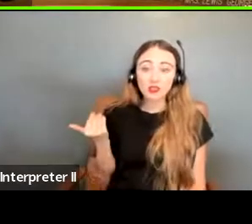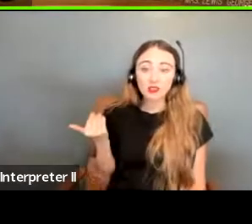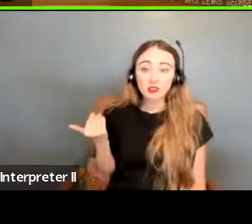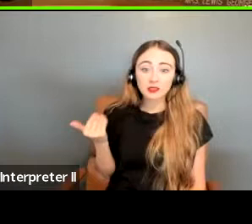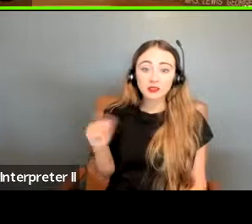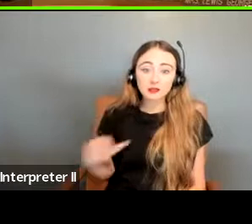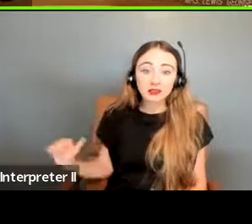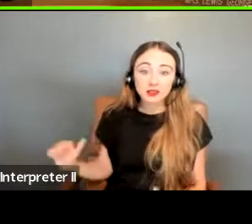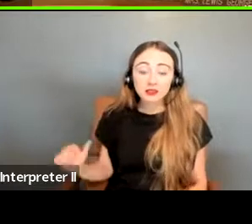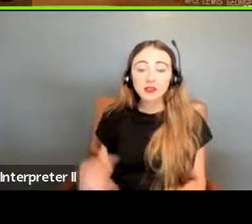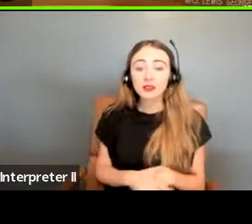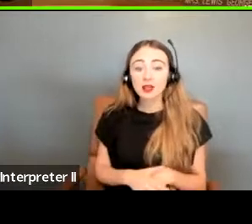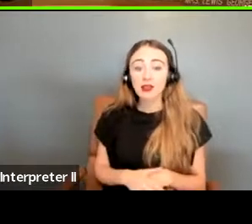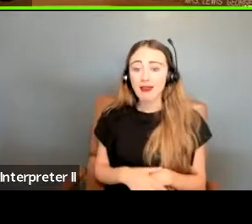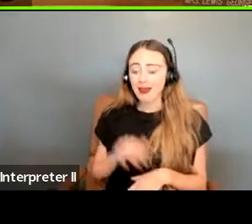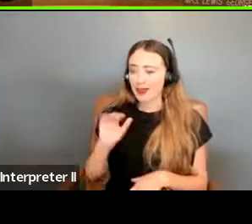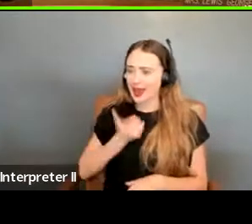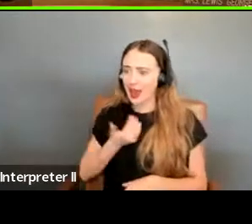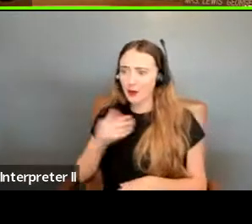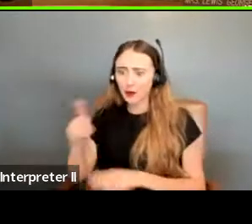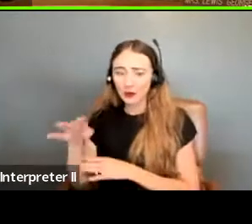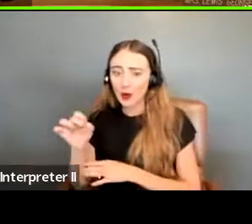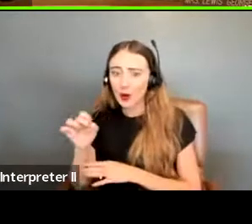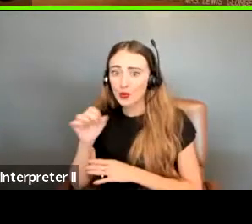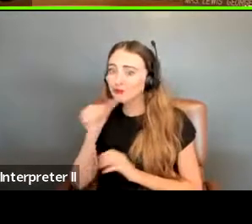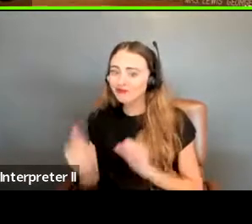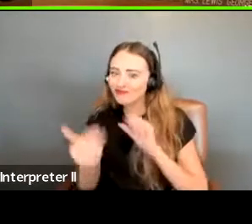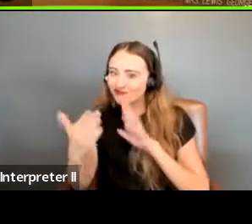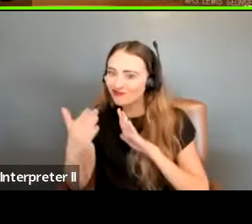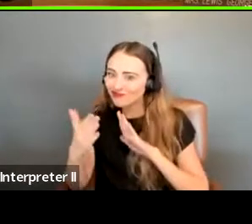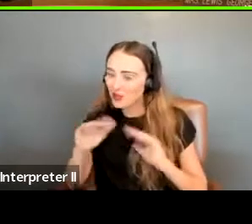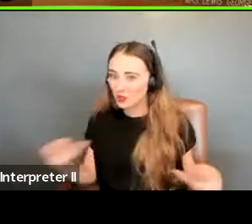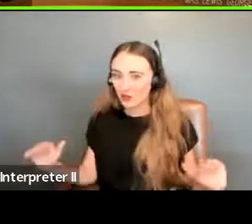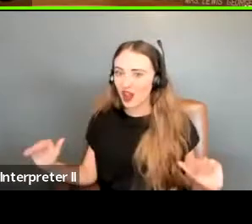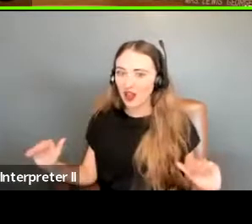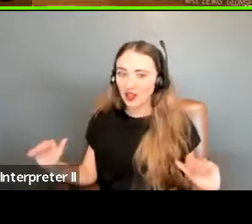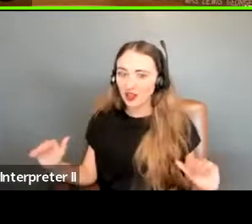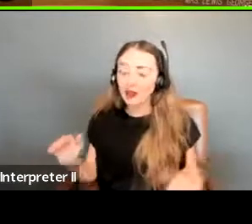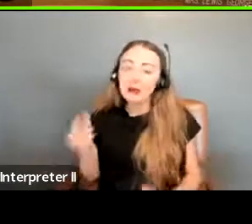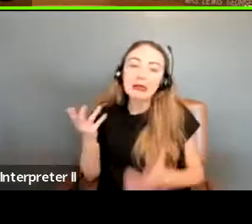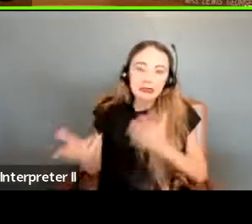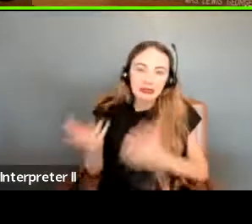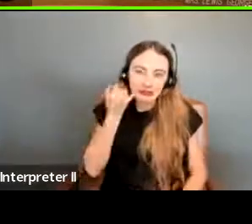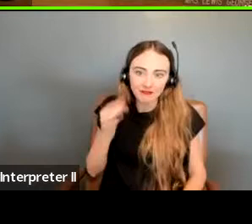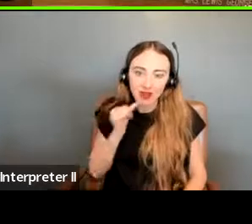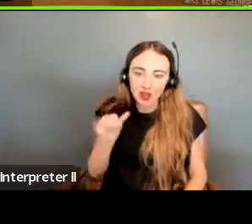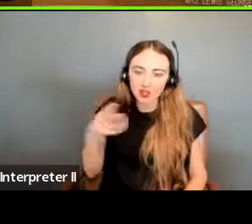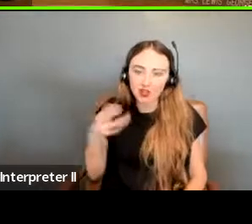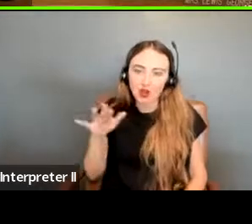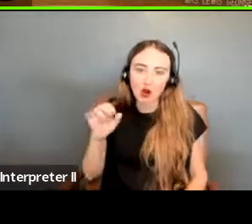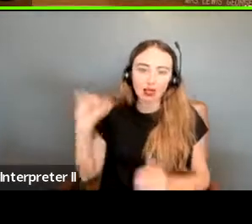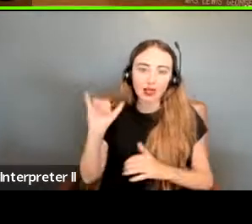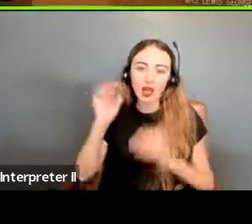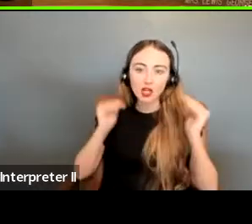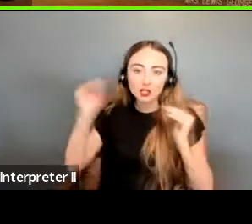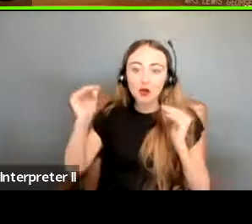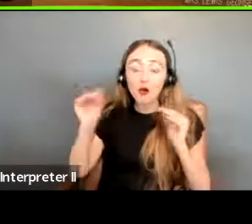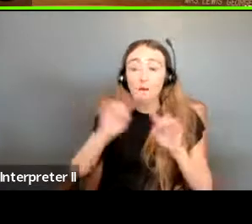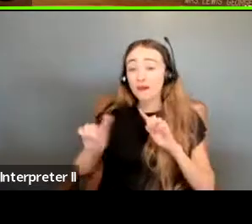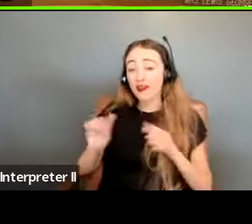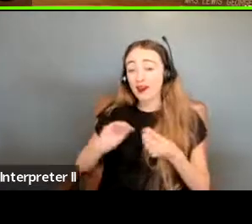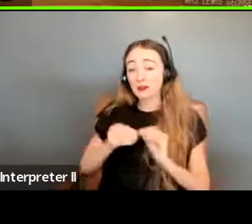criminal code that we're dealing with today doesn't deal with, number one, it doesn't deal with juveniles unless they are charged as an adult. And number